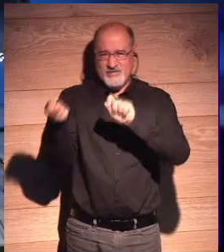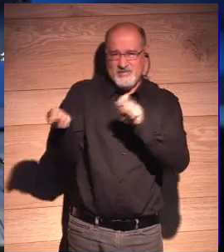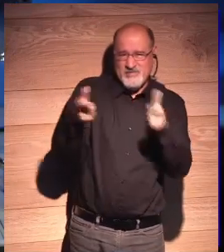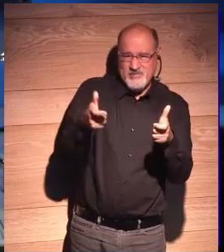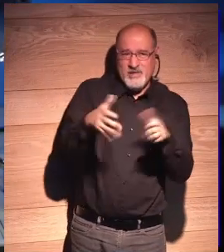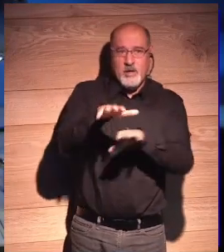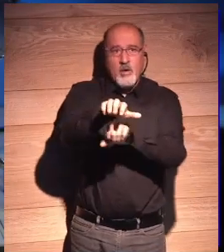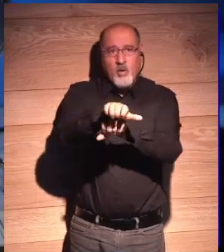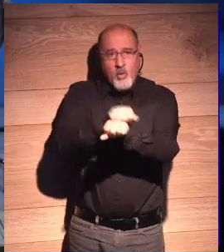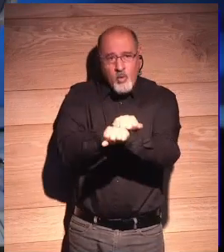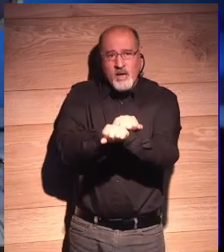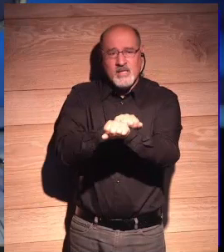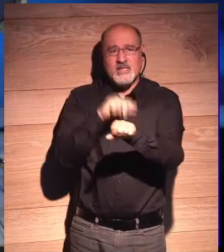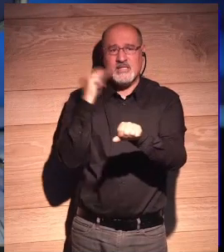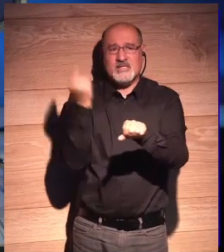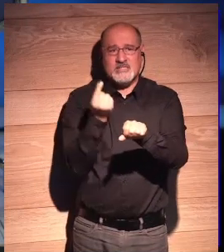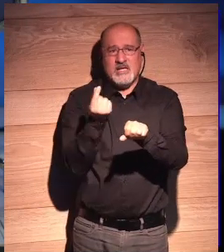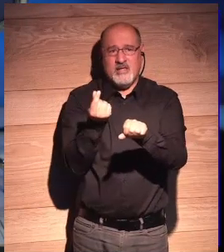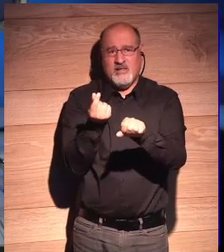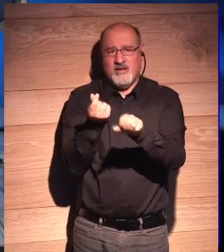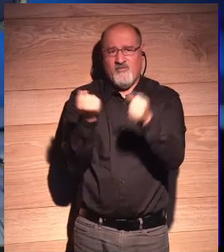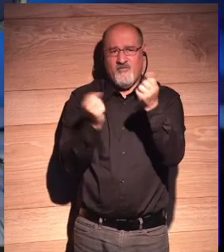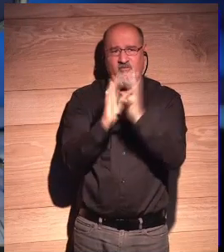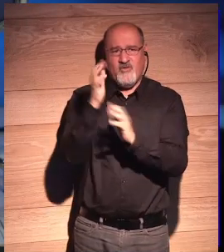that says that it looks like